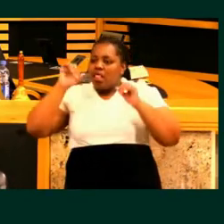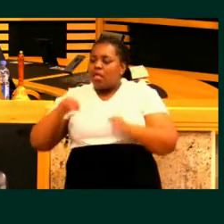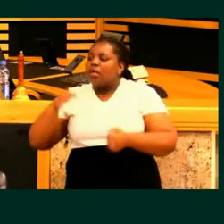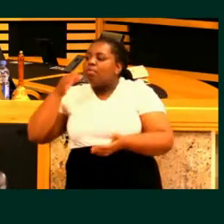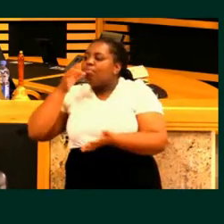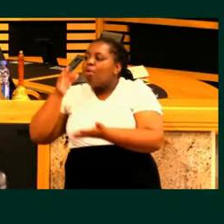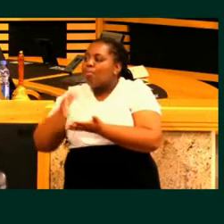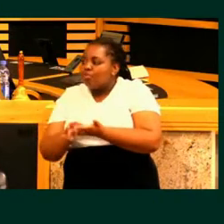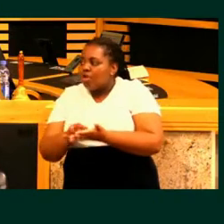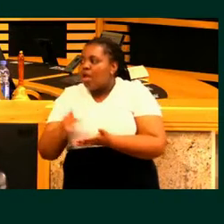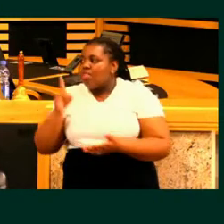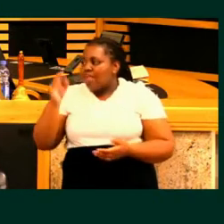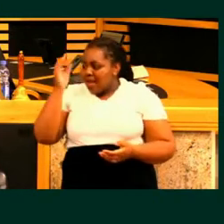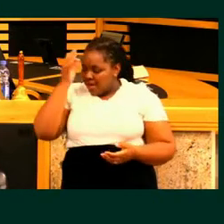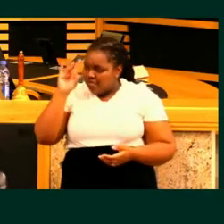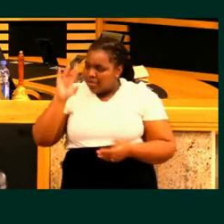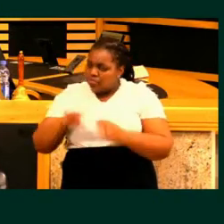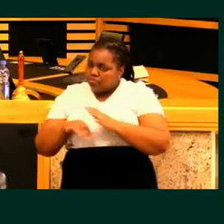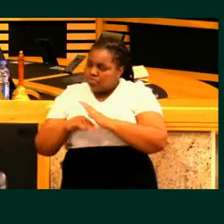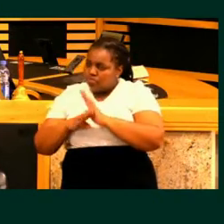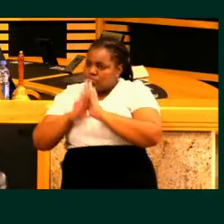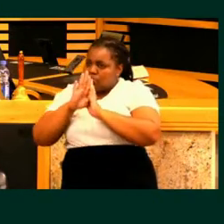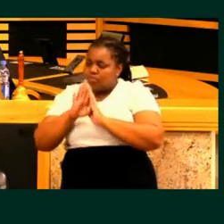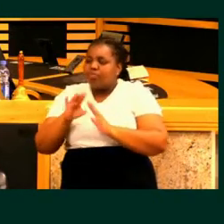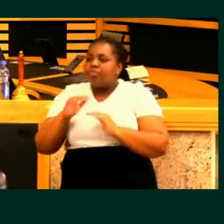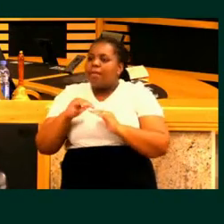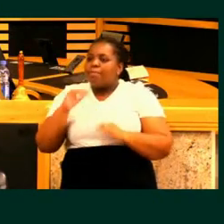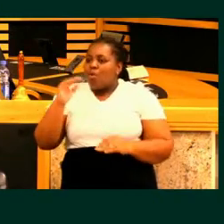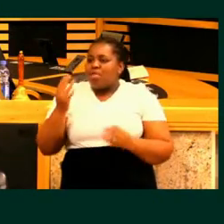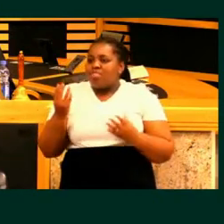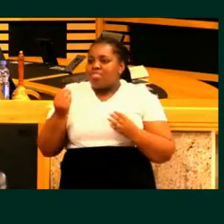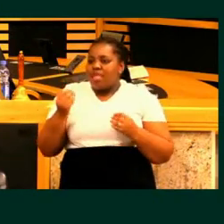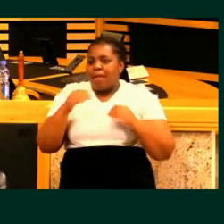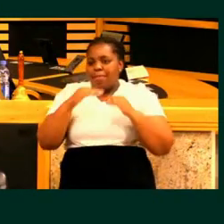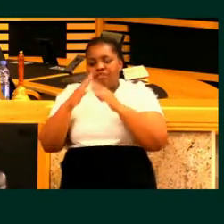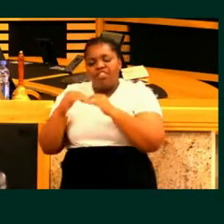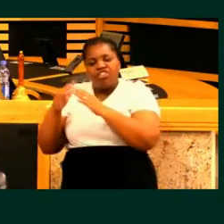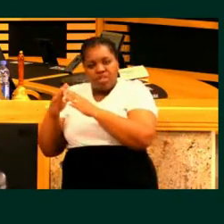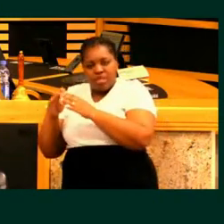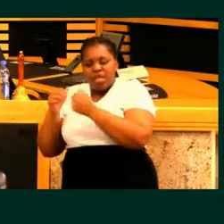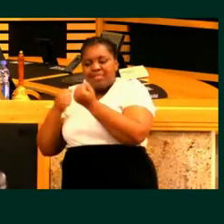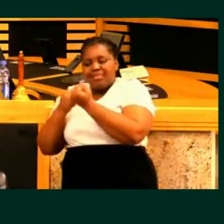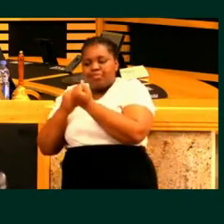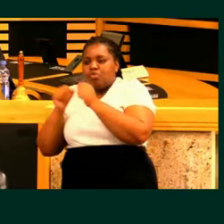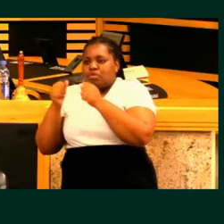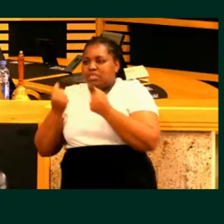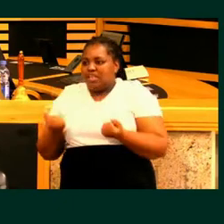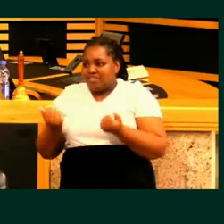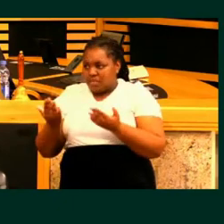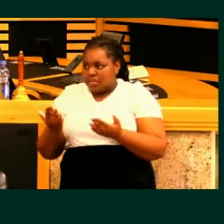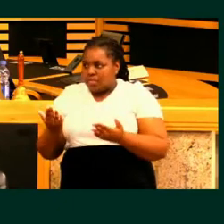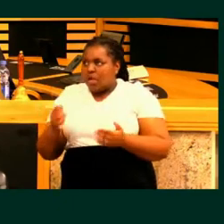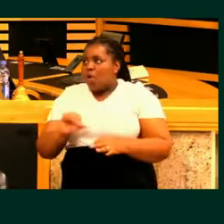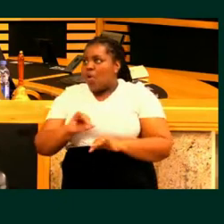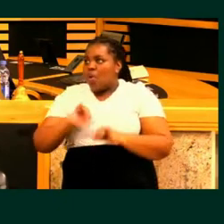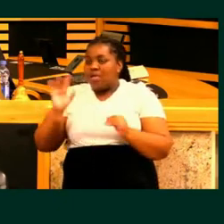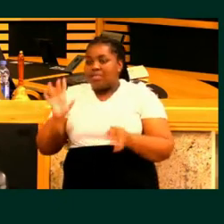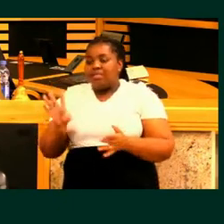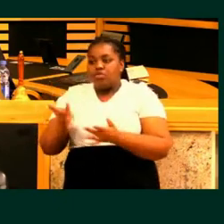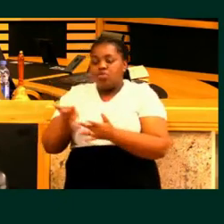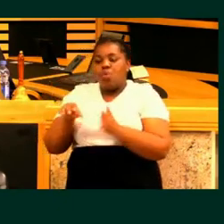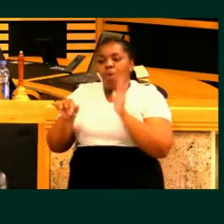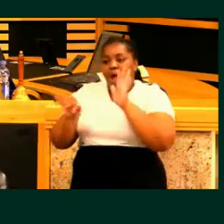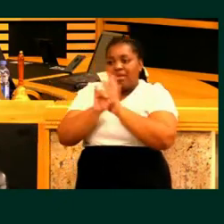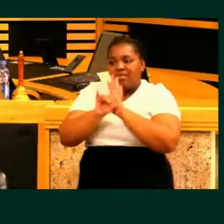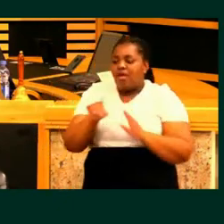resolutions that the government must increase and integrate the number of Shel and support services particularly in identified gbv